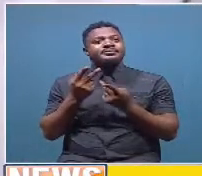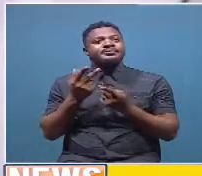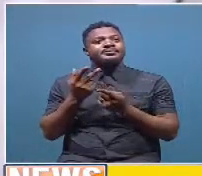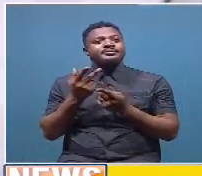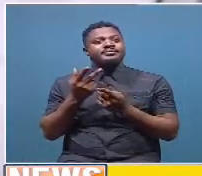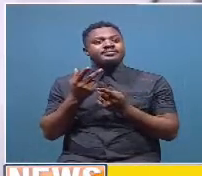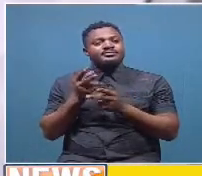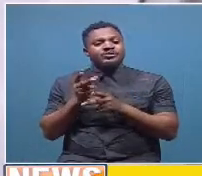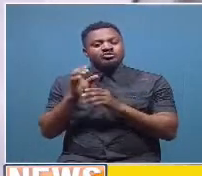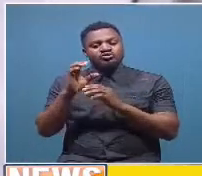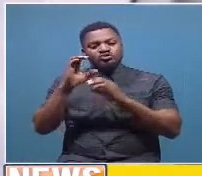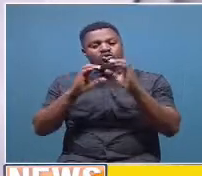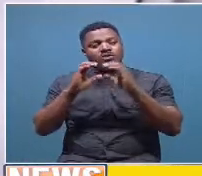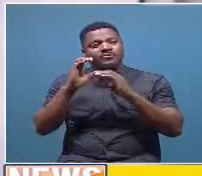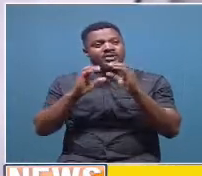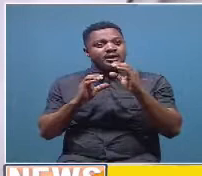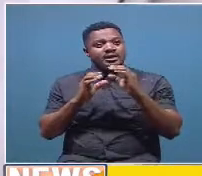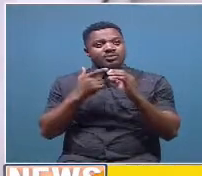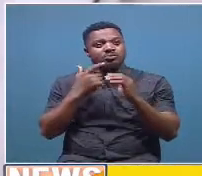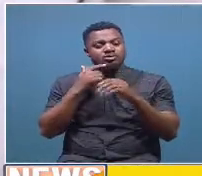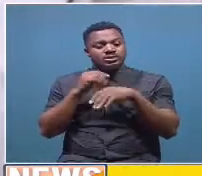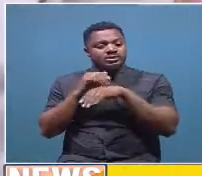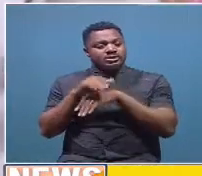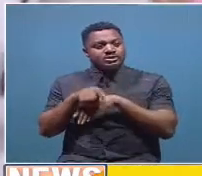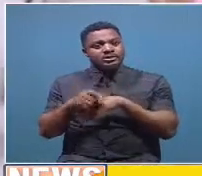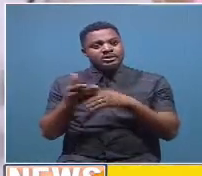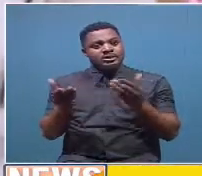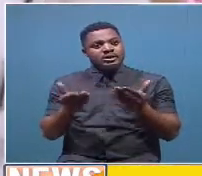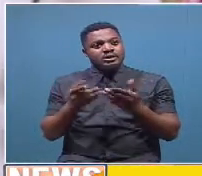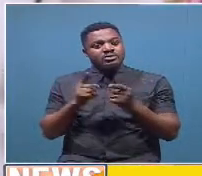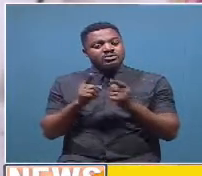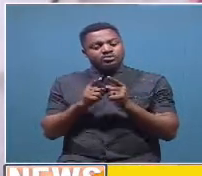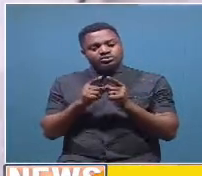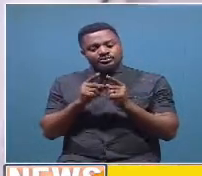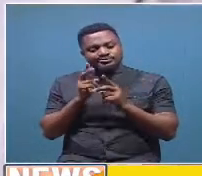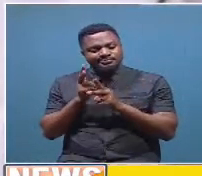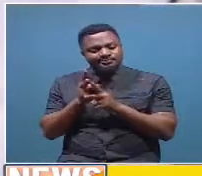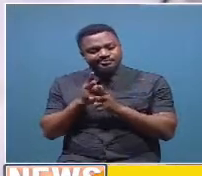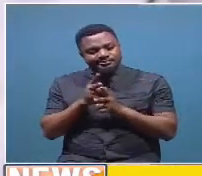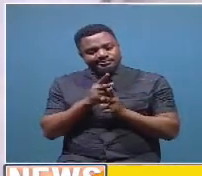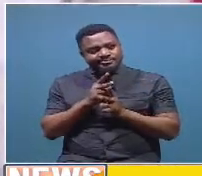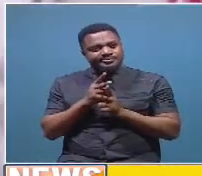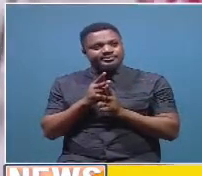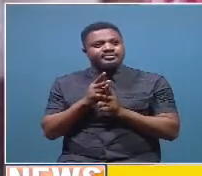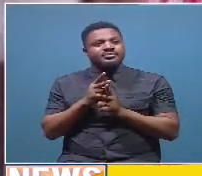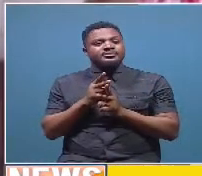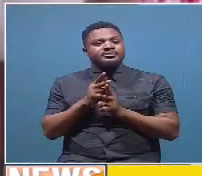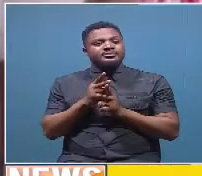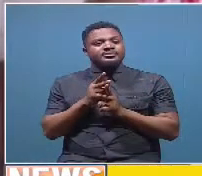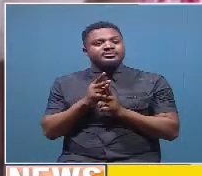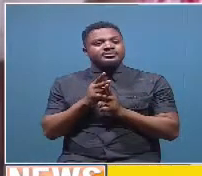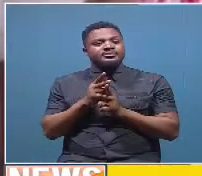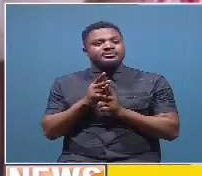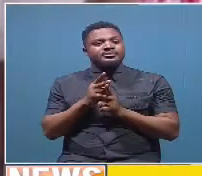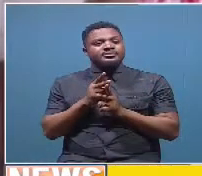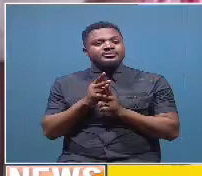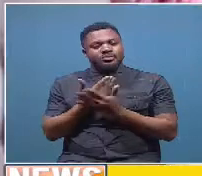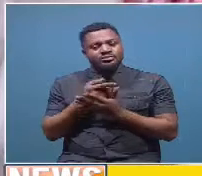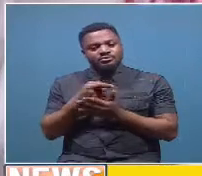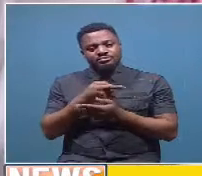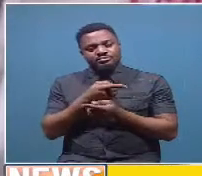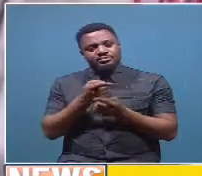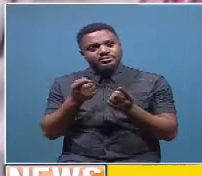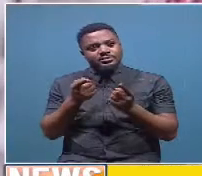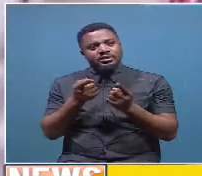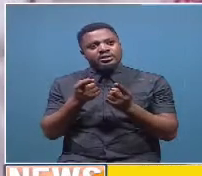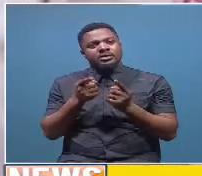the surveyors who have been sent to the field to do some interpretation of the layout.